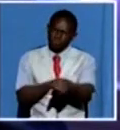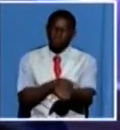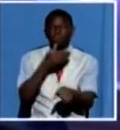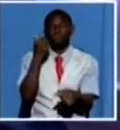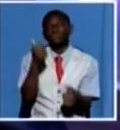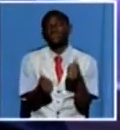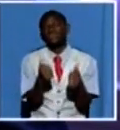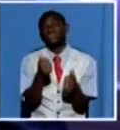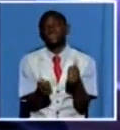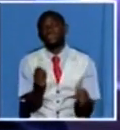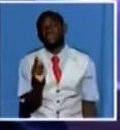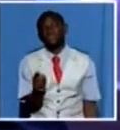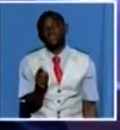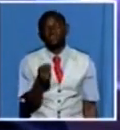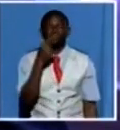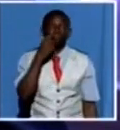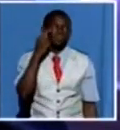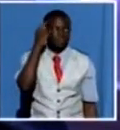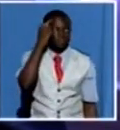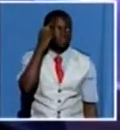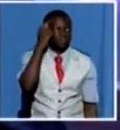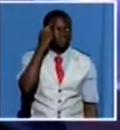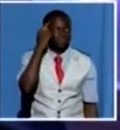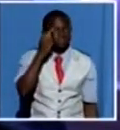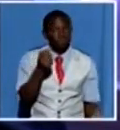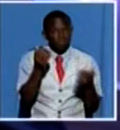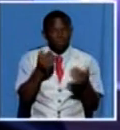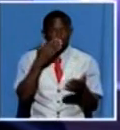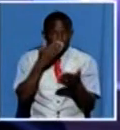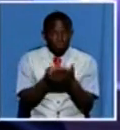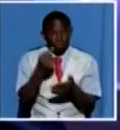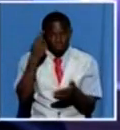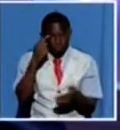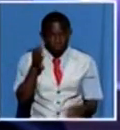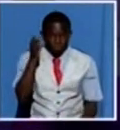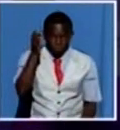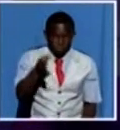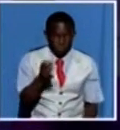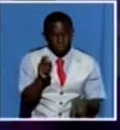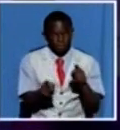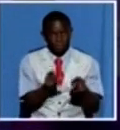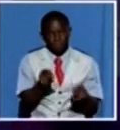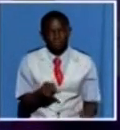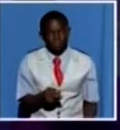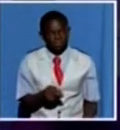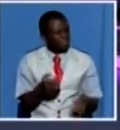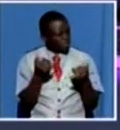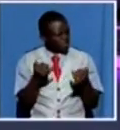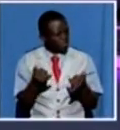the good of the generation to come and for the good of our future? Should you now punish today's motorists? We are not punishing